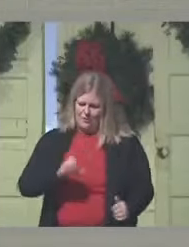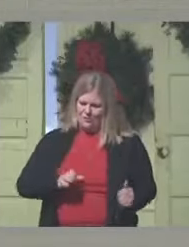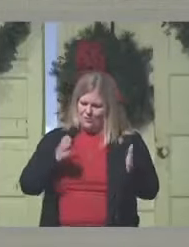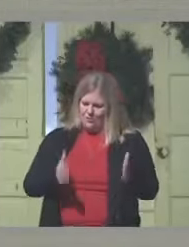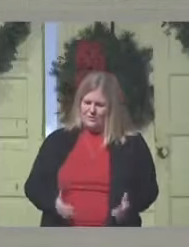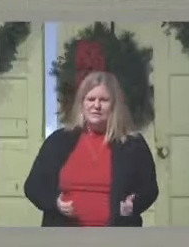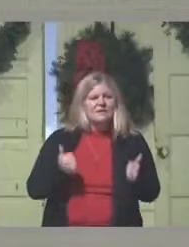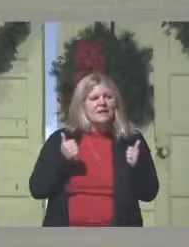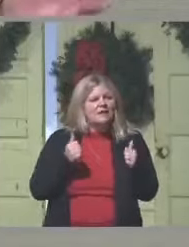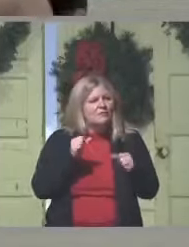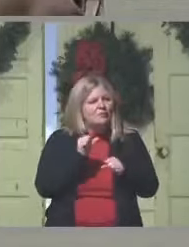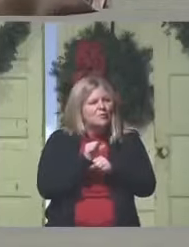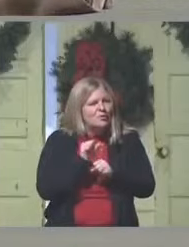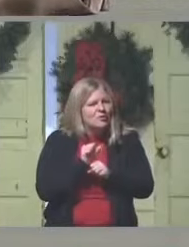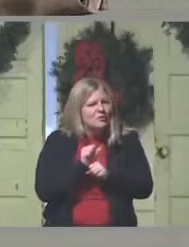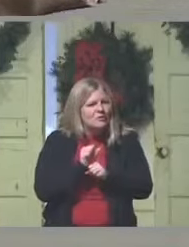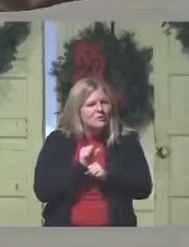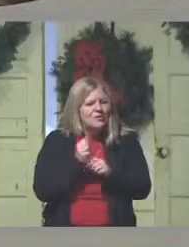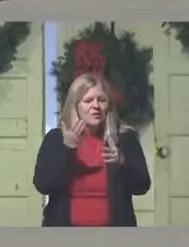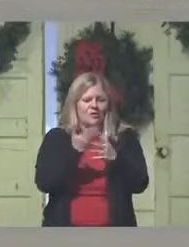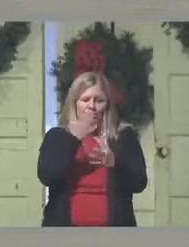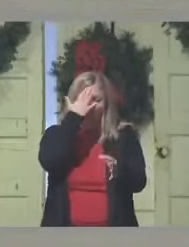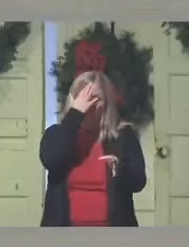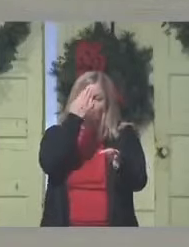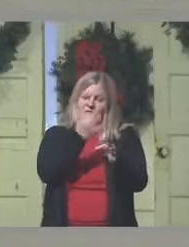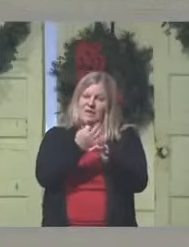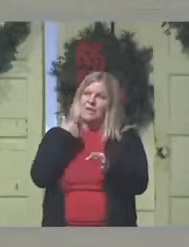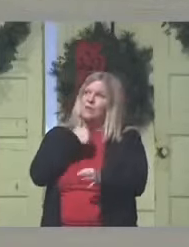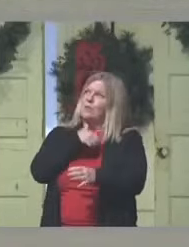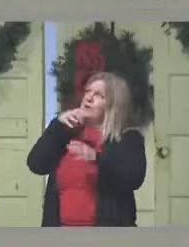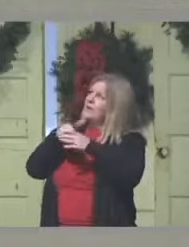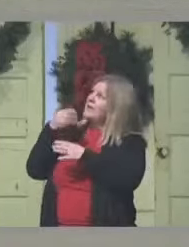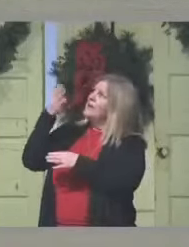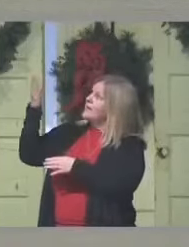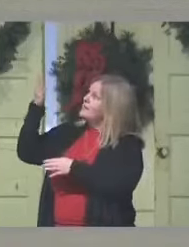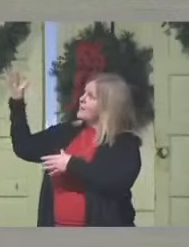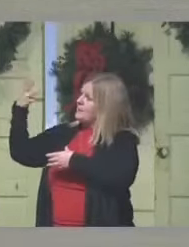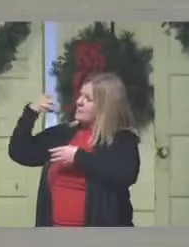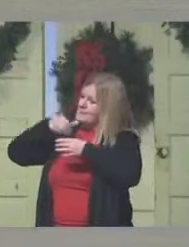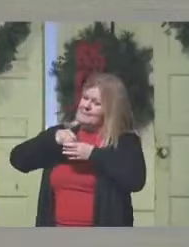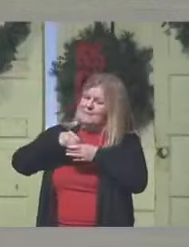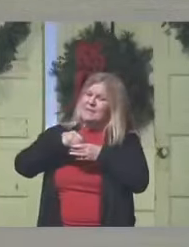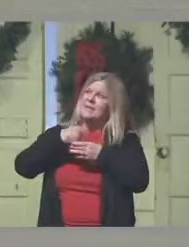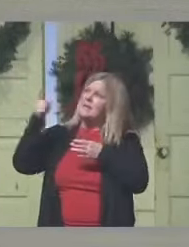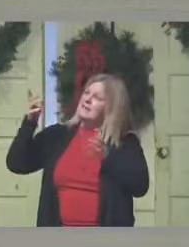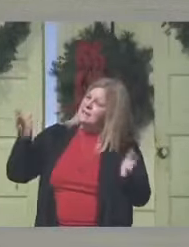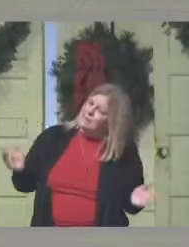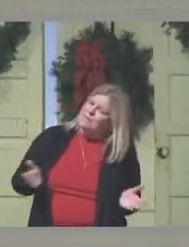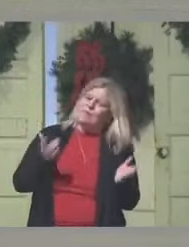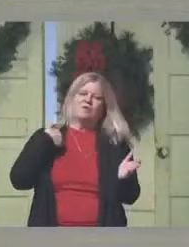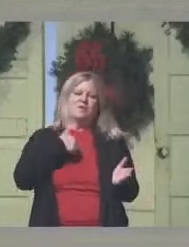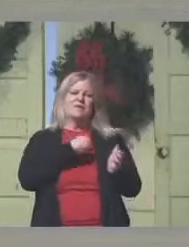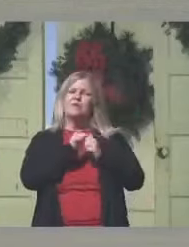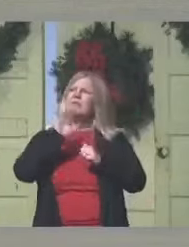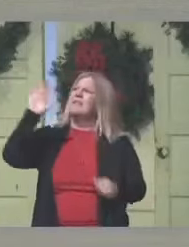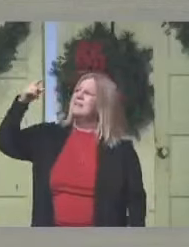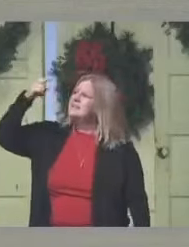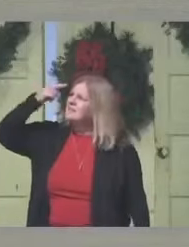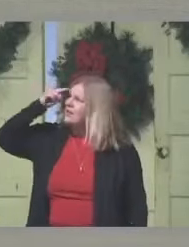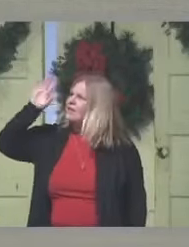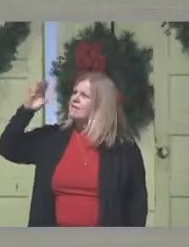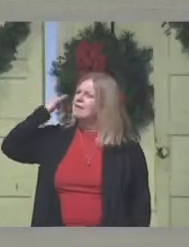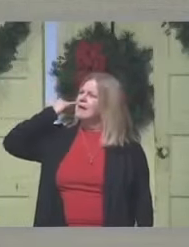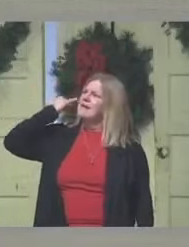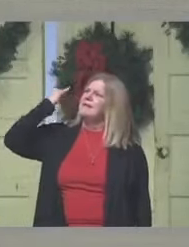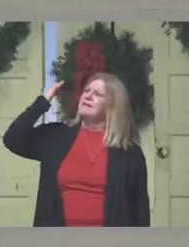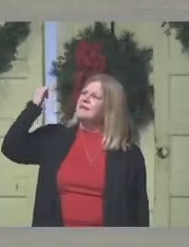work? By faith we abide in Christ, abiding in us, who prompts us with his thoughts, his